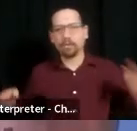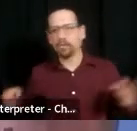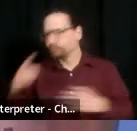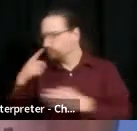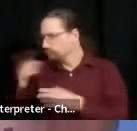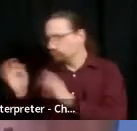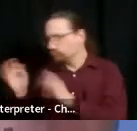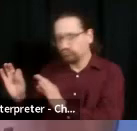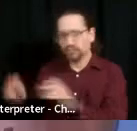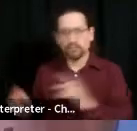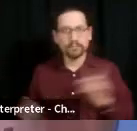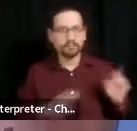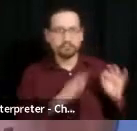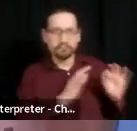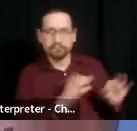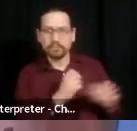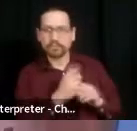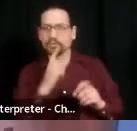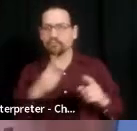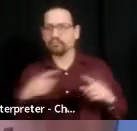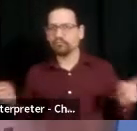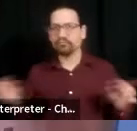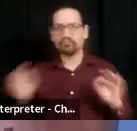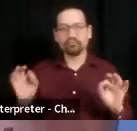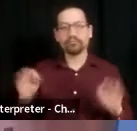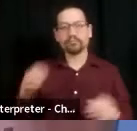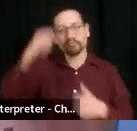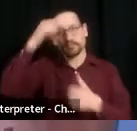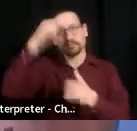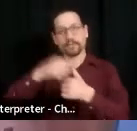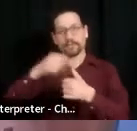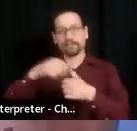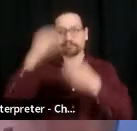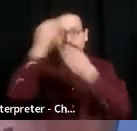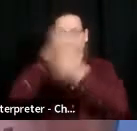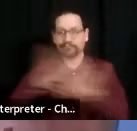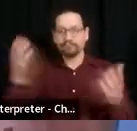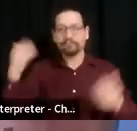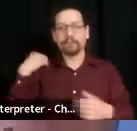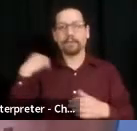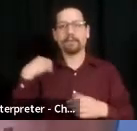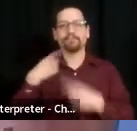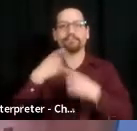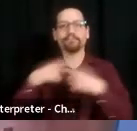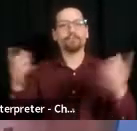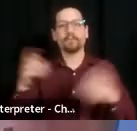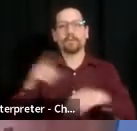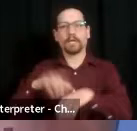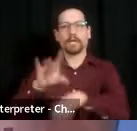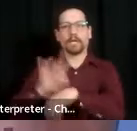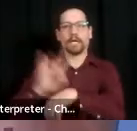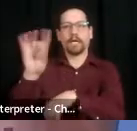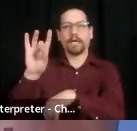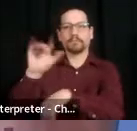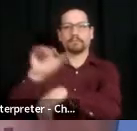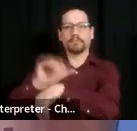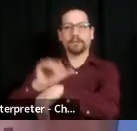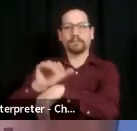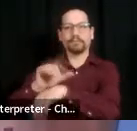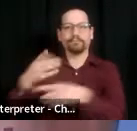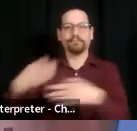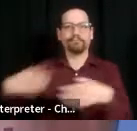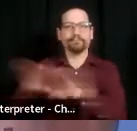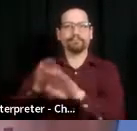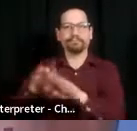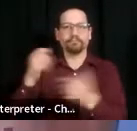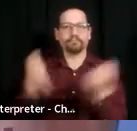tonight. So we'll be going from 8 o'clock on that travel ban, and we'll be moving it to midnight tonight. This is not only for your safety, but